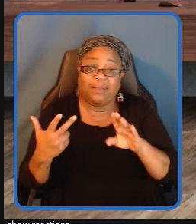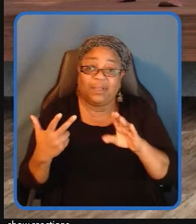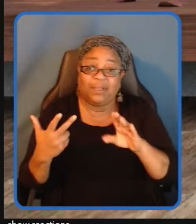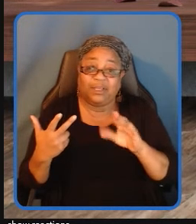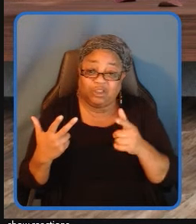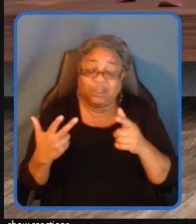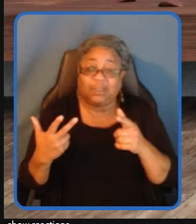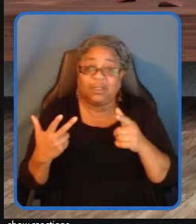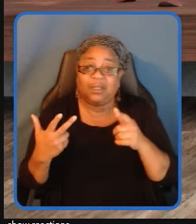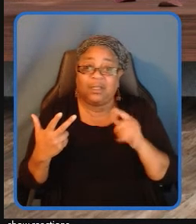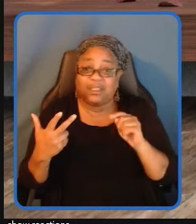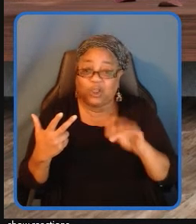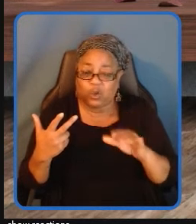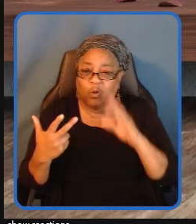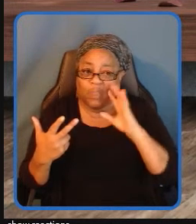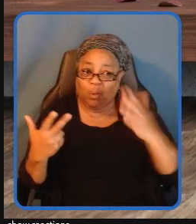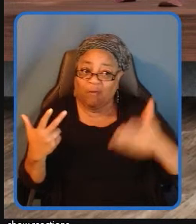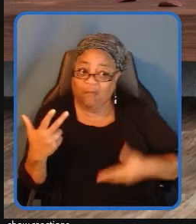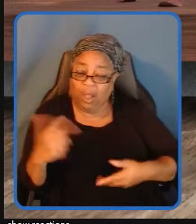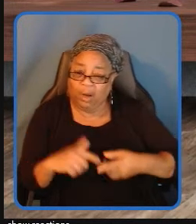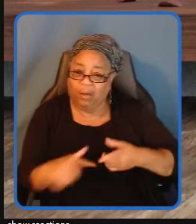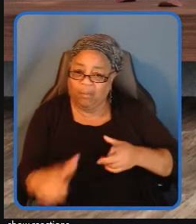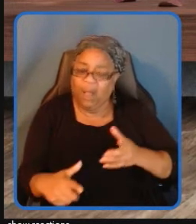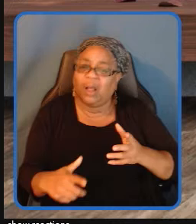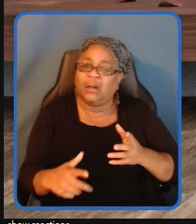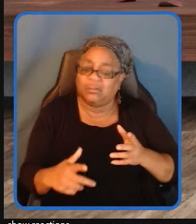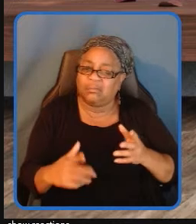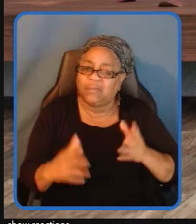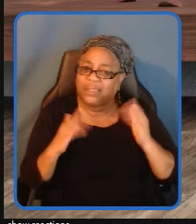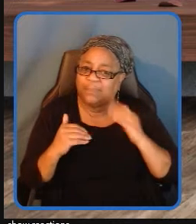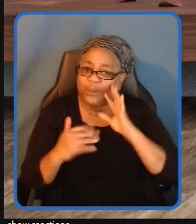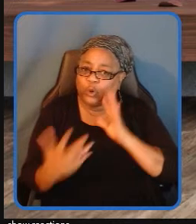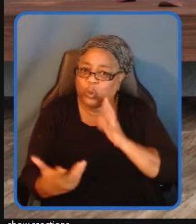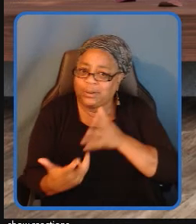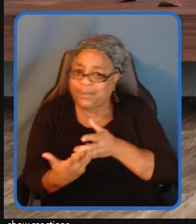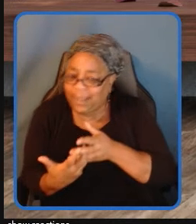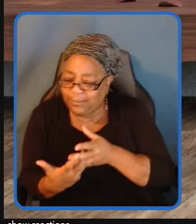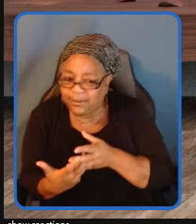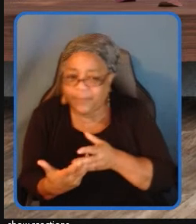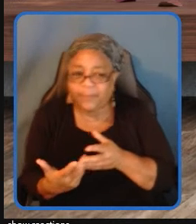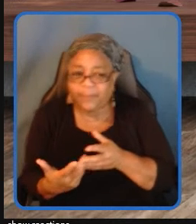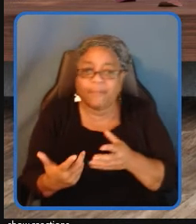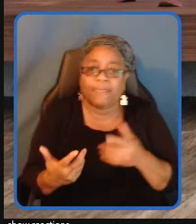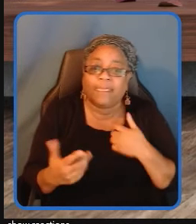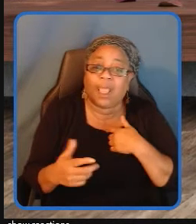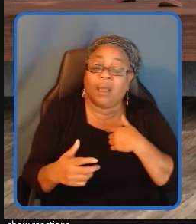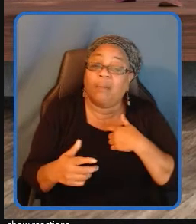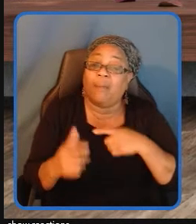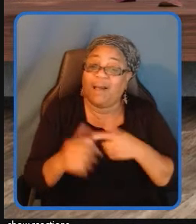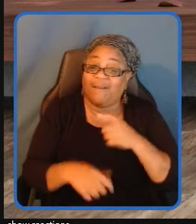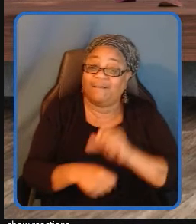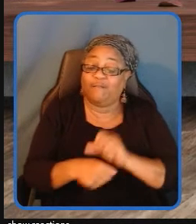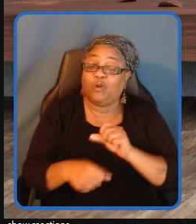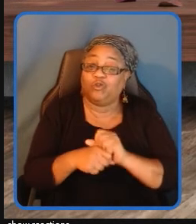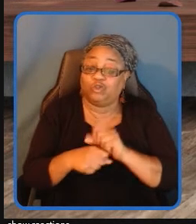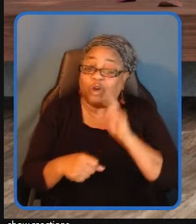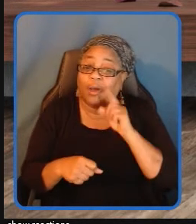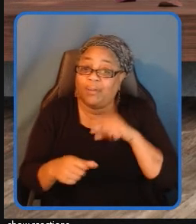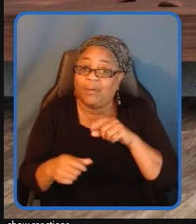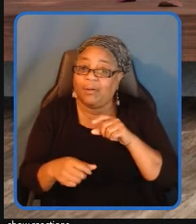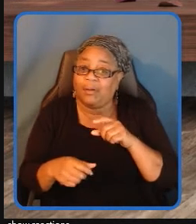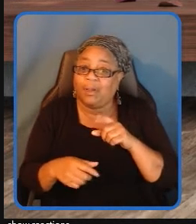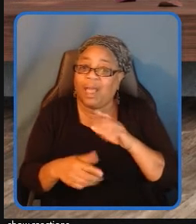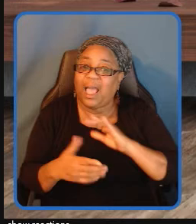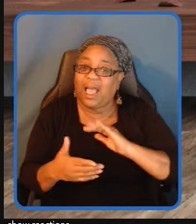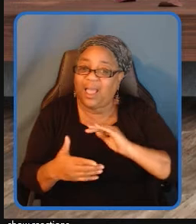to adapt. And I recalling my own experience, my first job out of university was at a management consulting firm. The first thing I did with